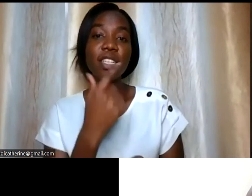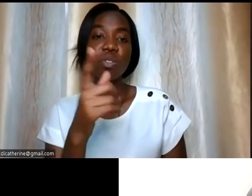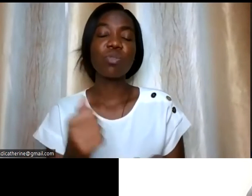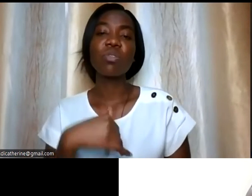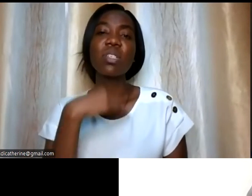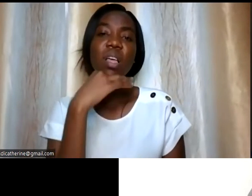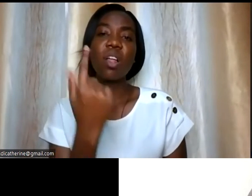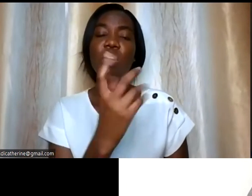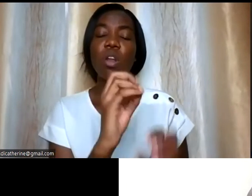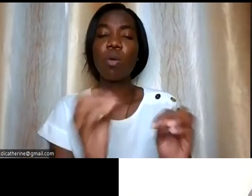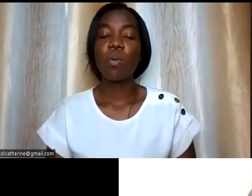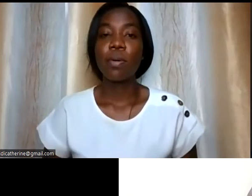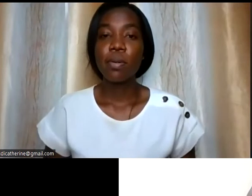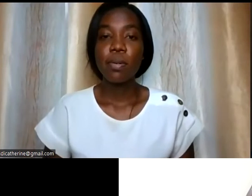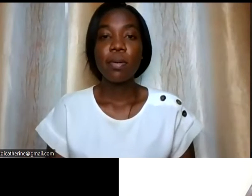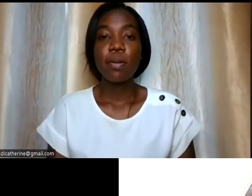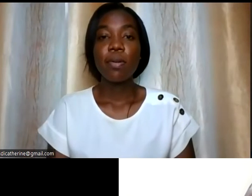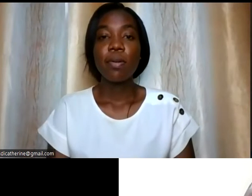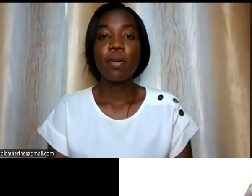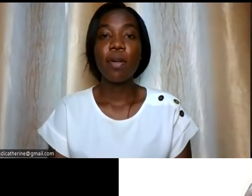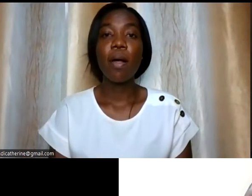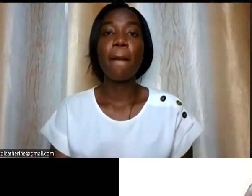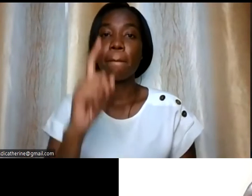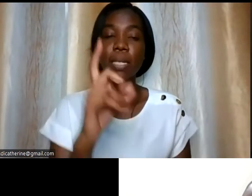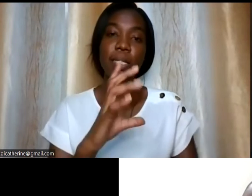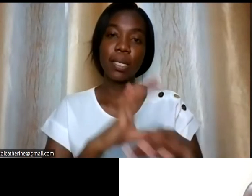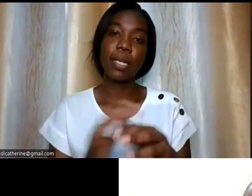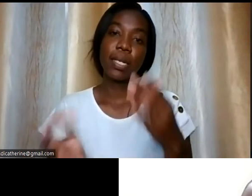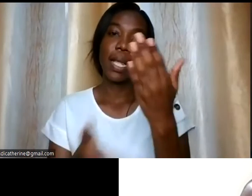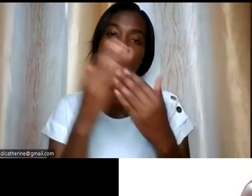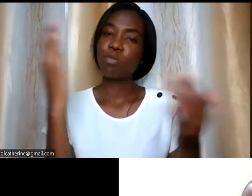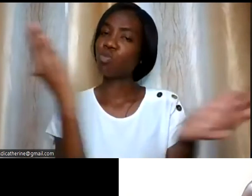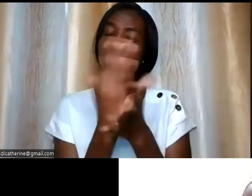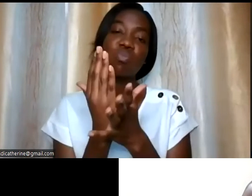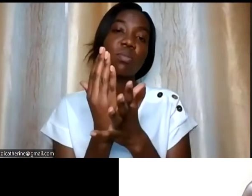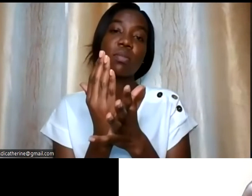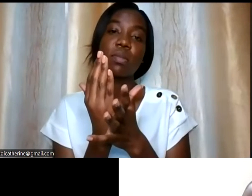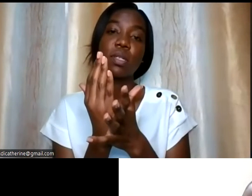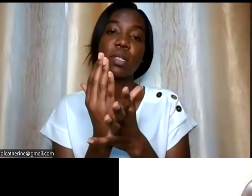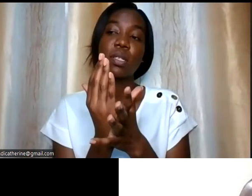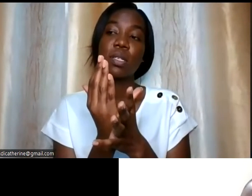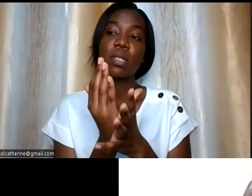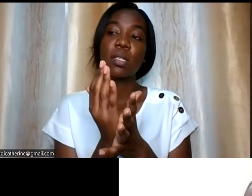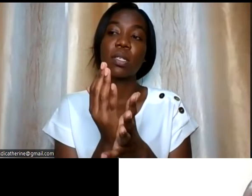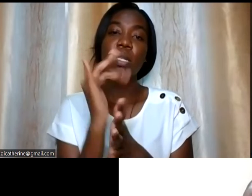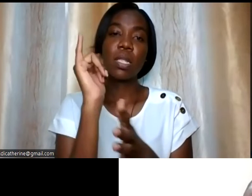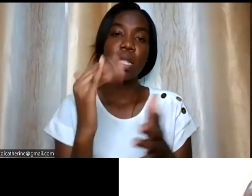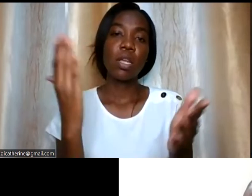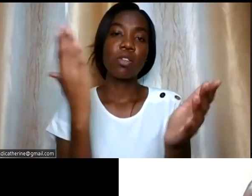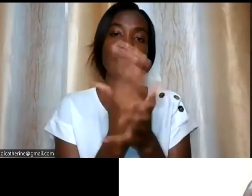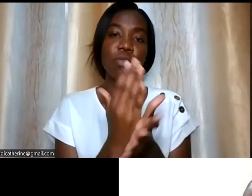die. Get help. That's the reality. We talked about